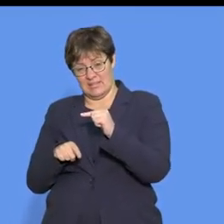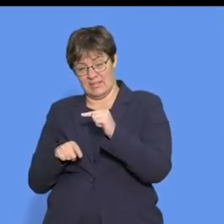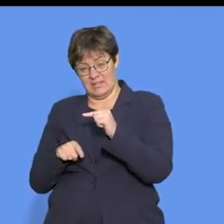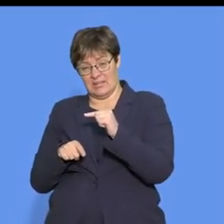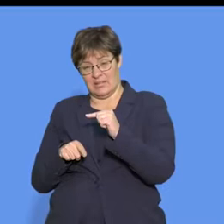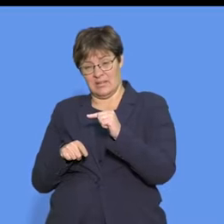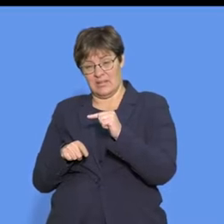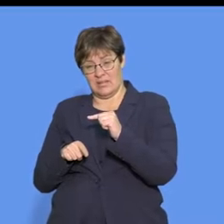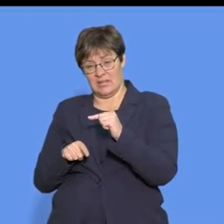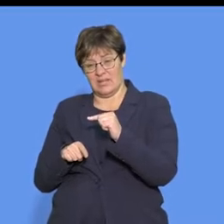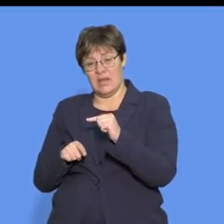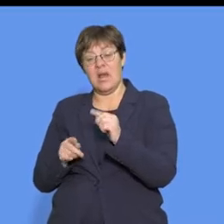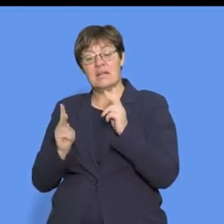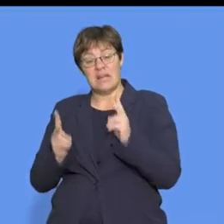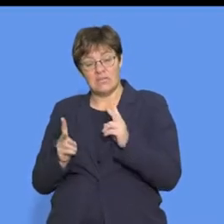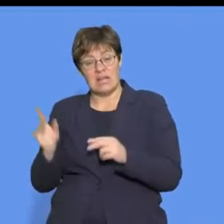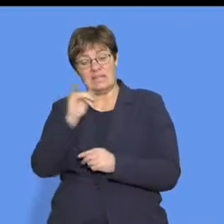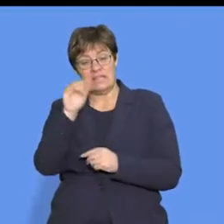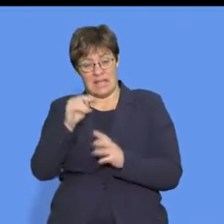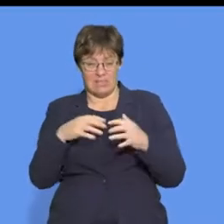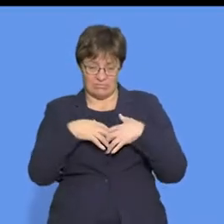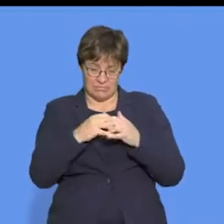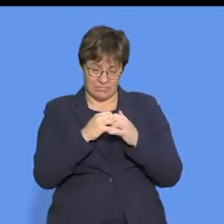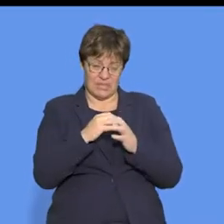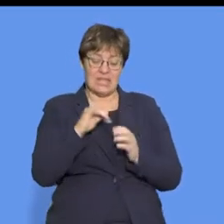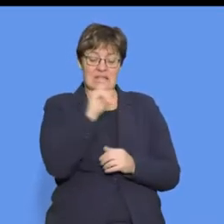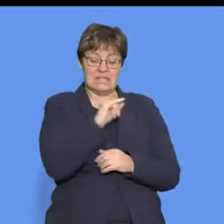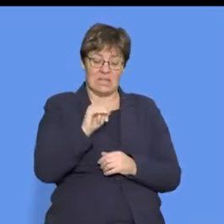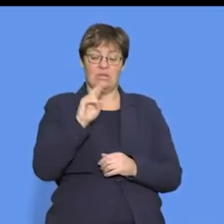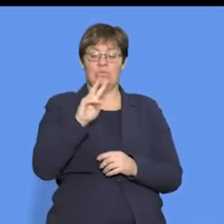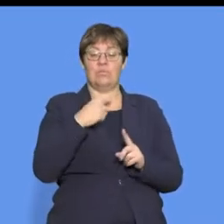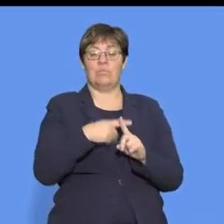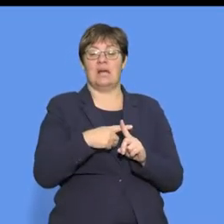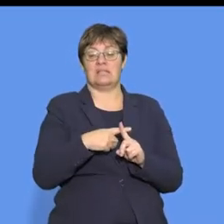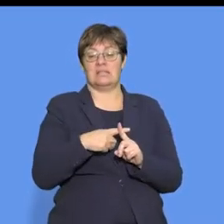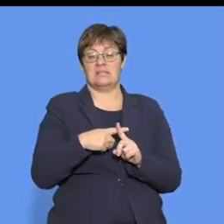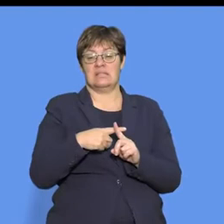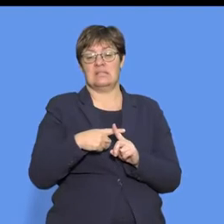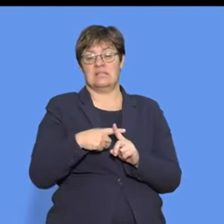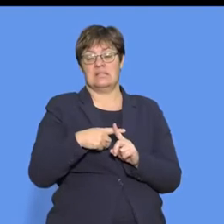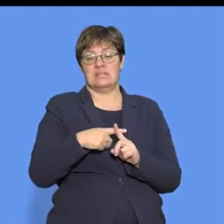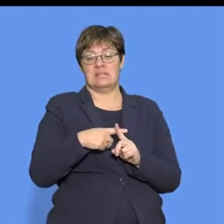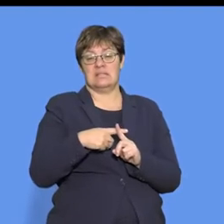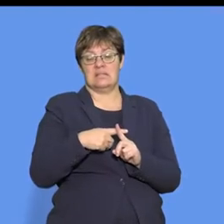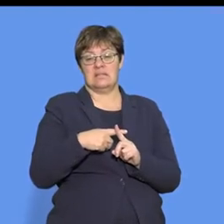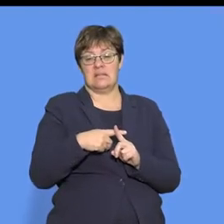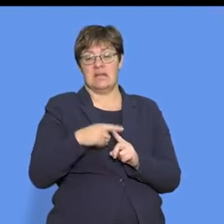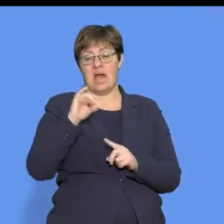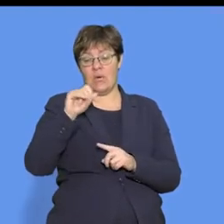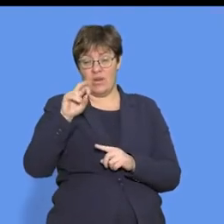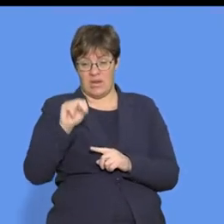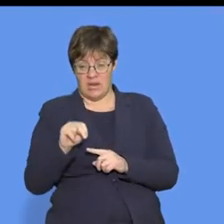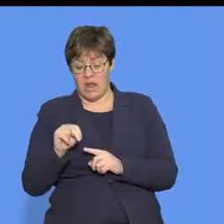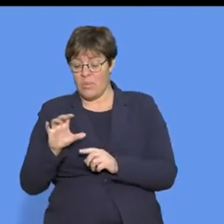naturally, we're going to find that zinc will form zinc 2 plus ions, and it will